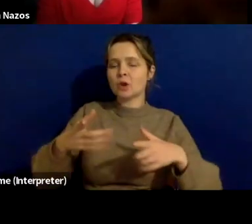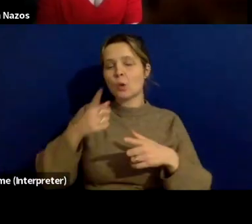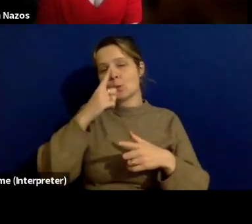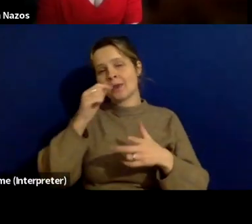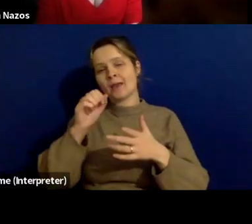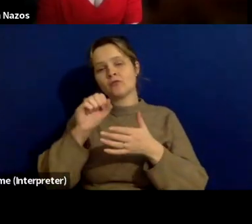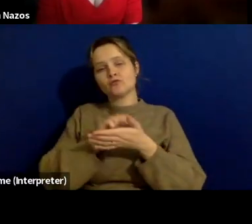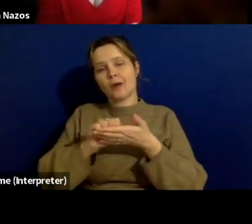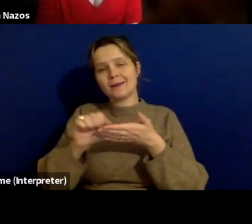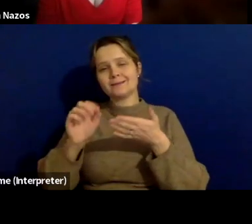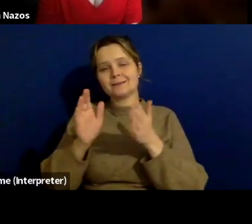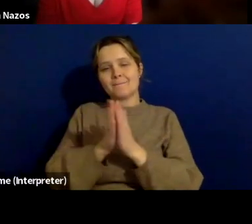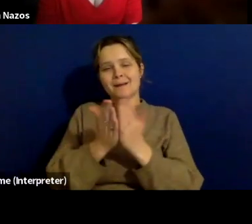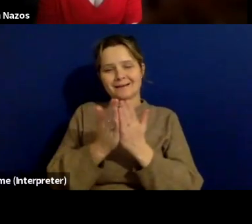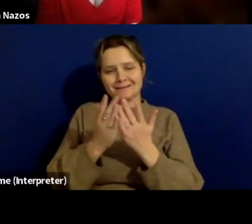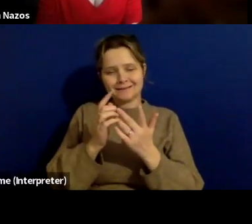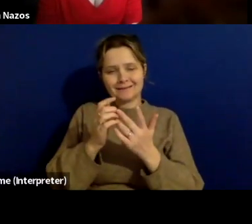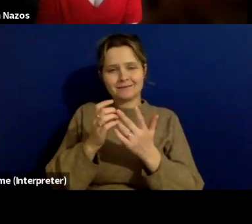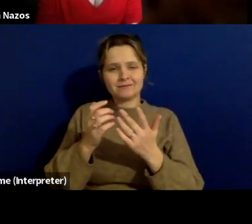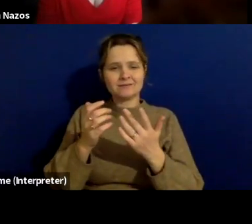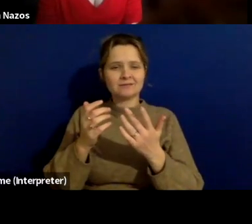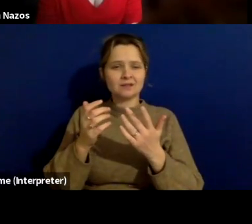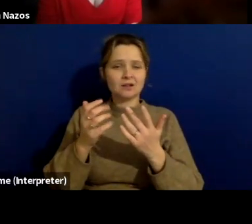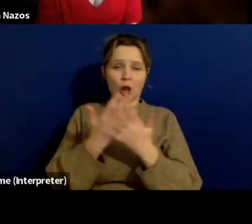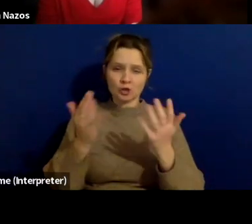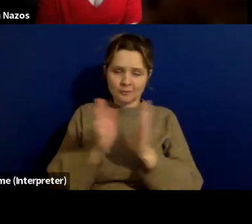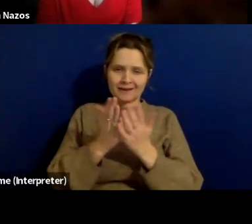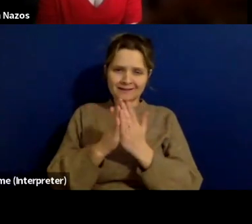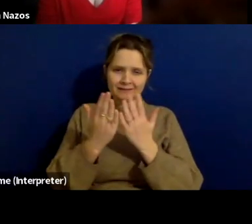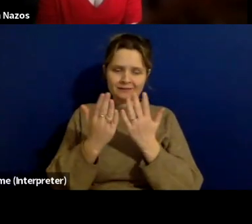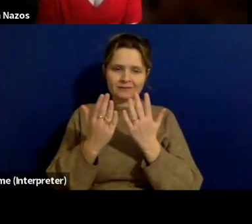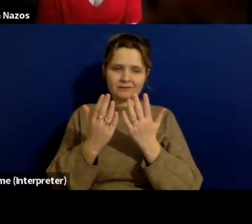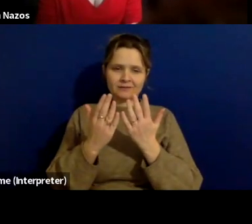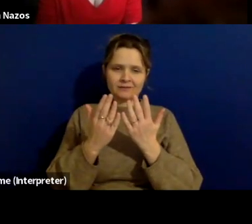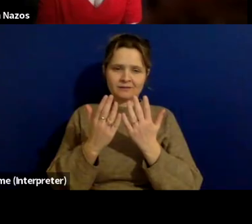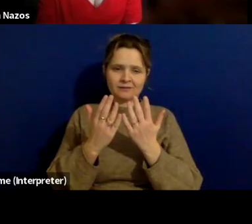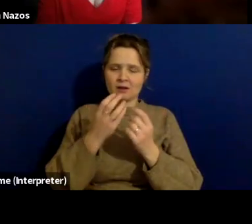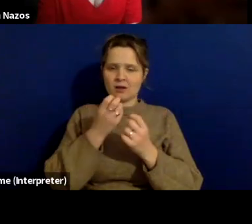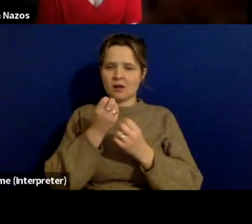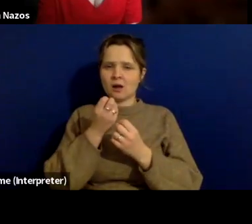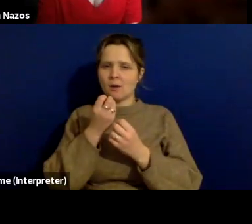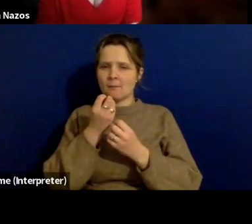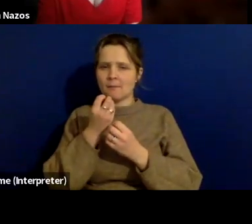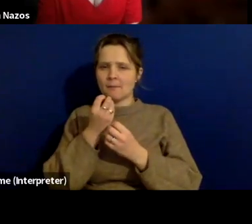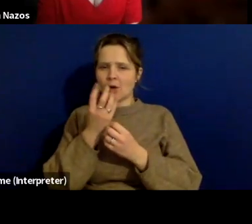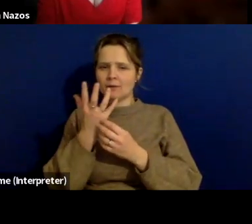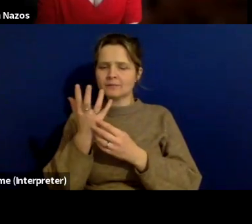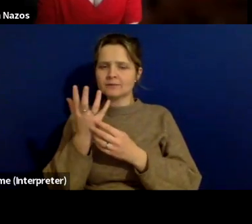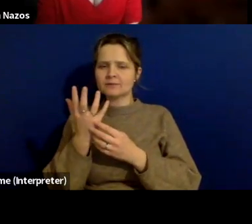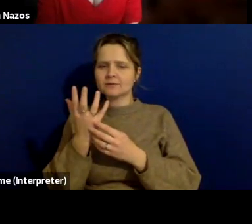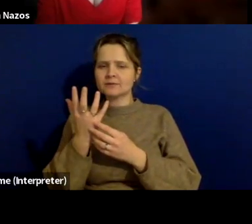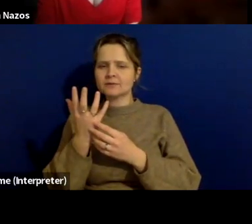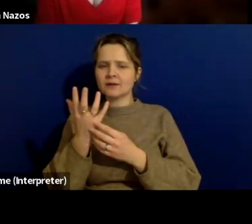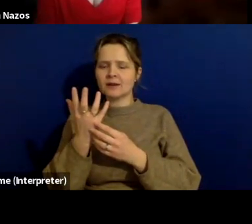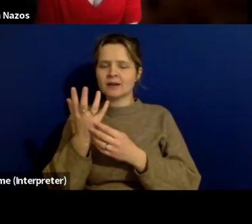magazines that exist, a lot of them. There is poetry in several parts of